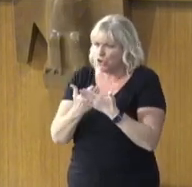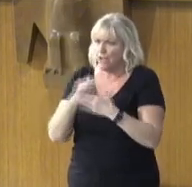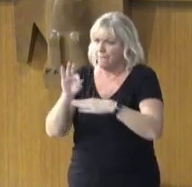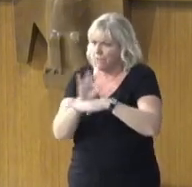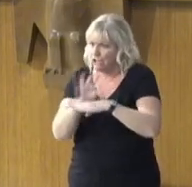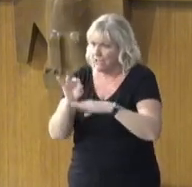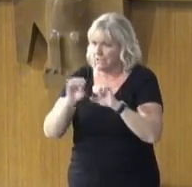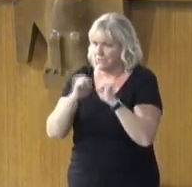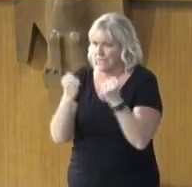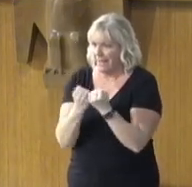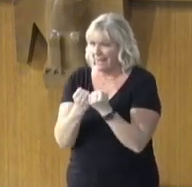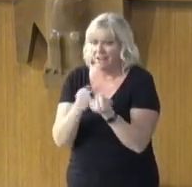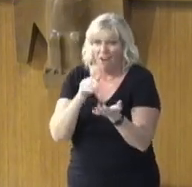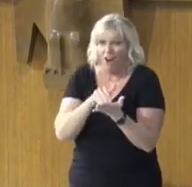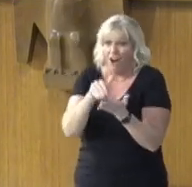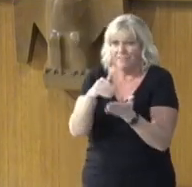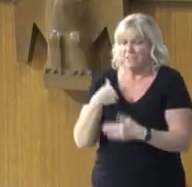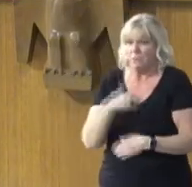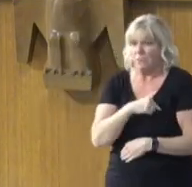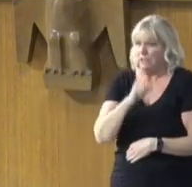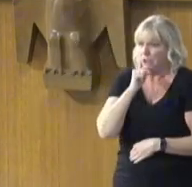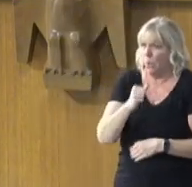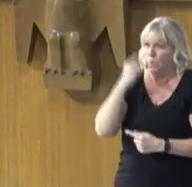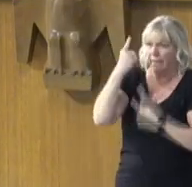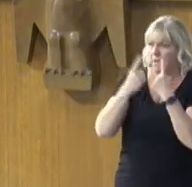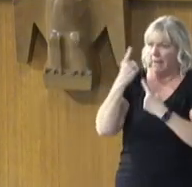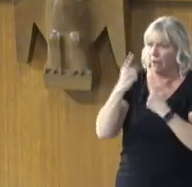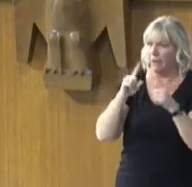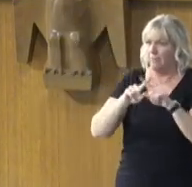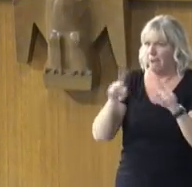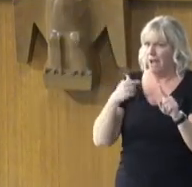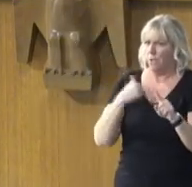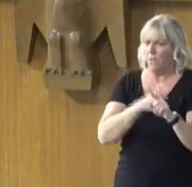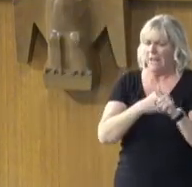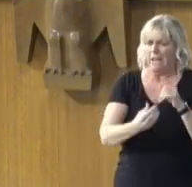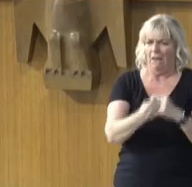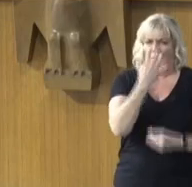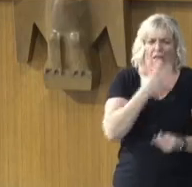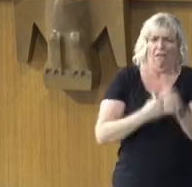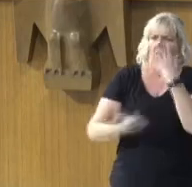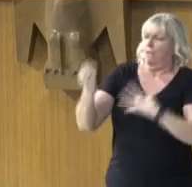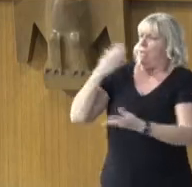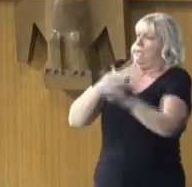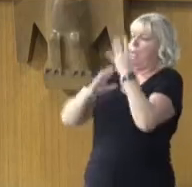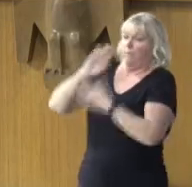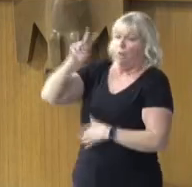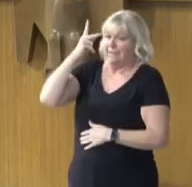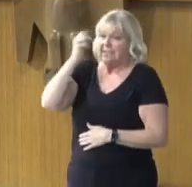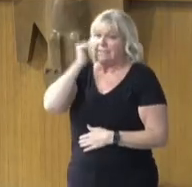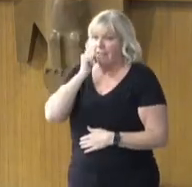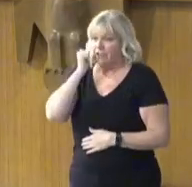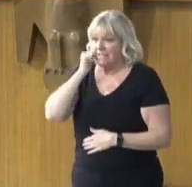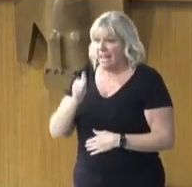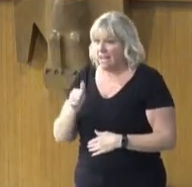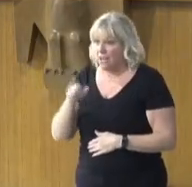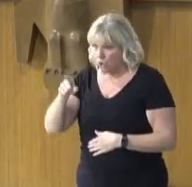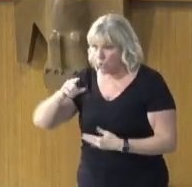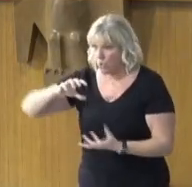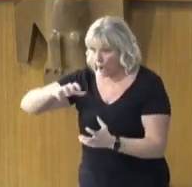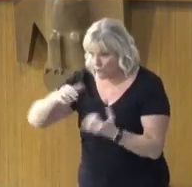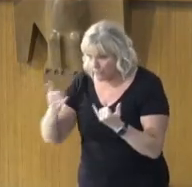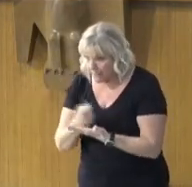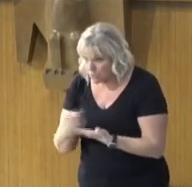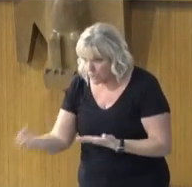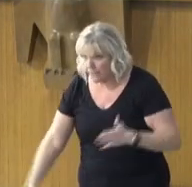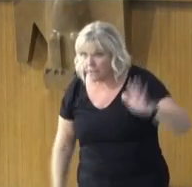about it, but we are surrounded by the effects of politics every moment of every day. Raise your hand if you did laundry this week.